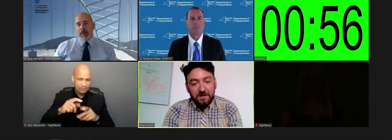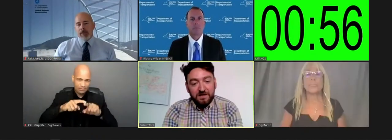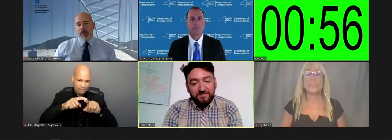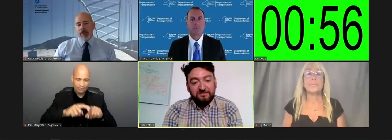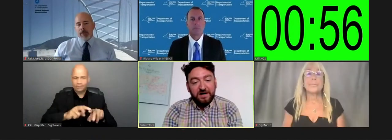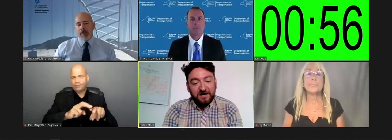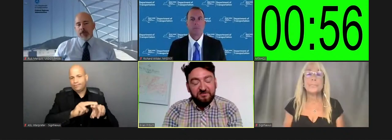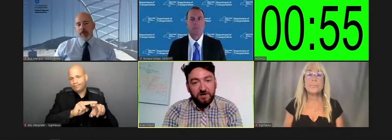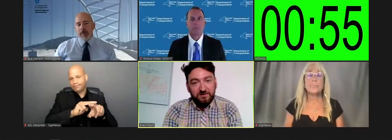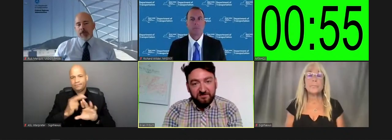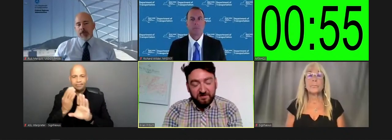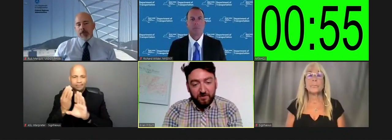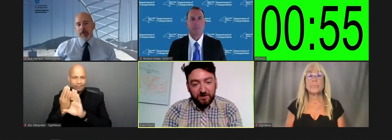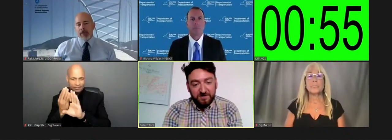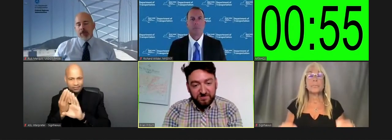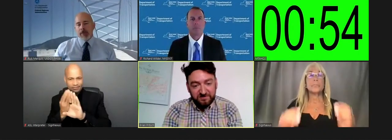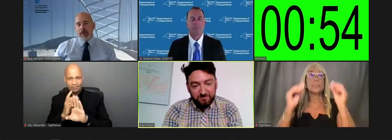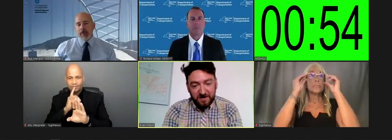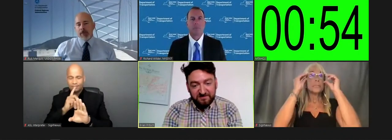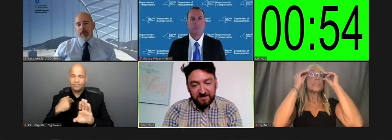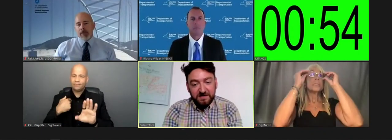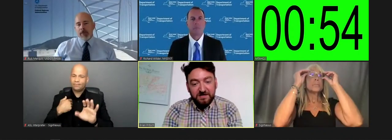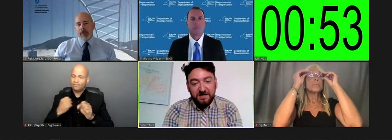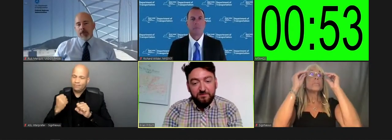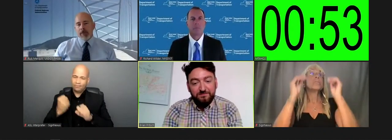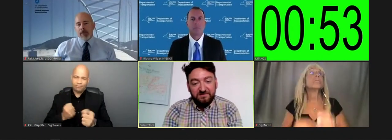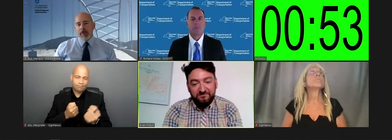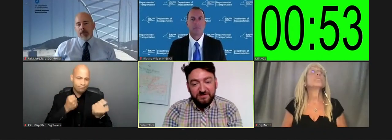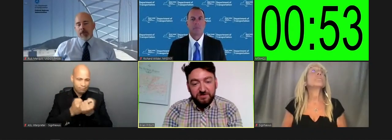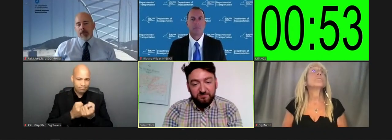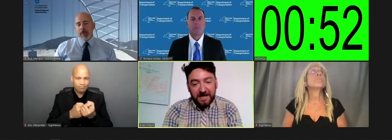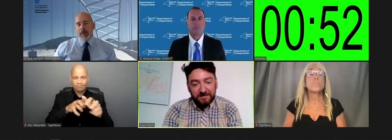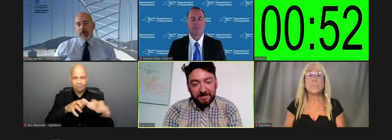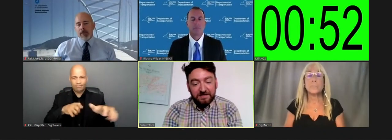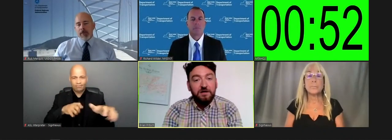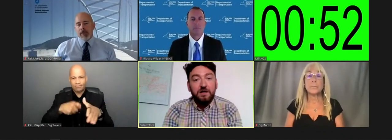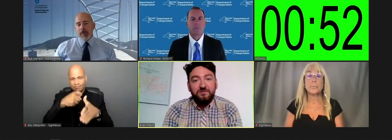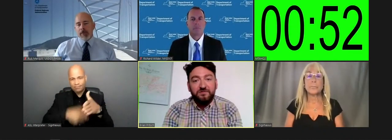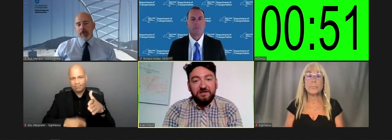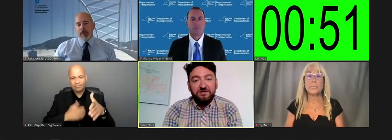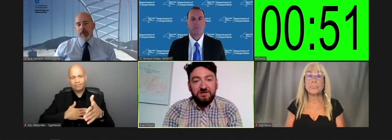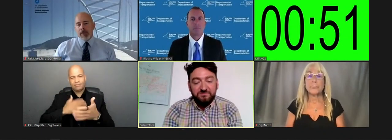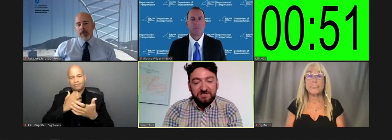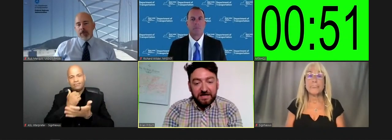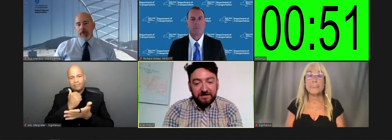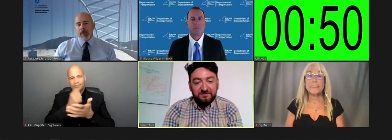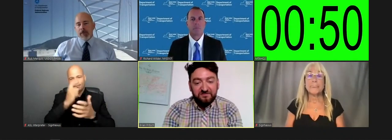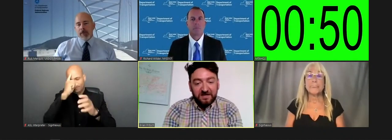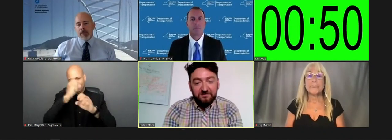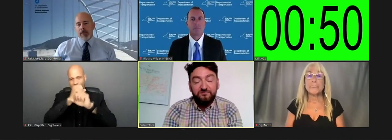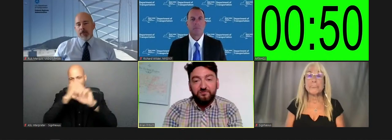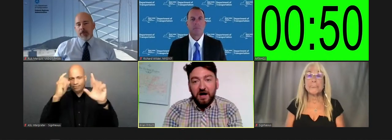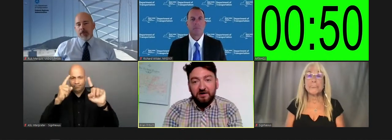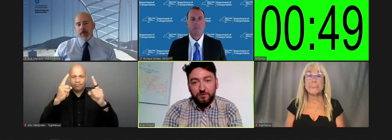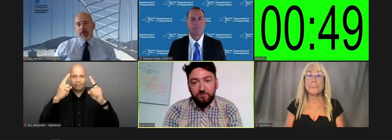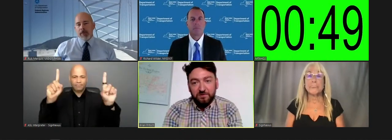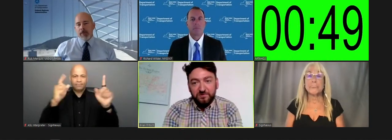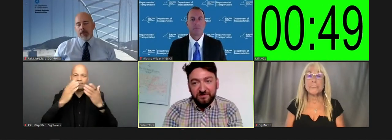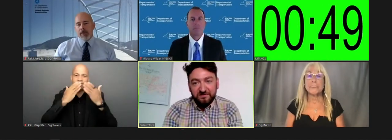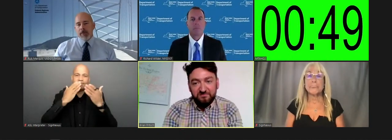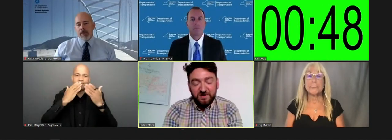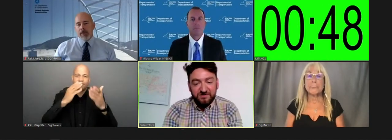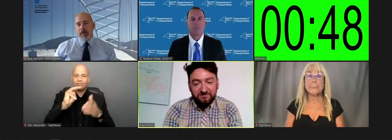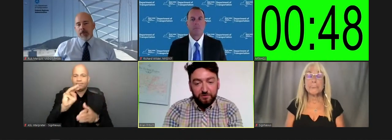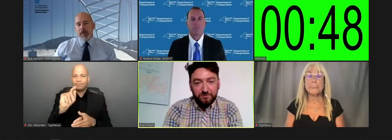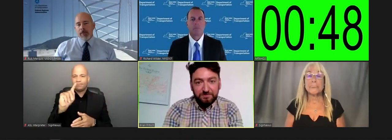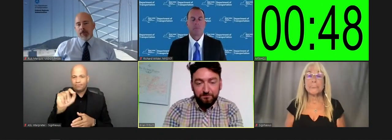that's why I strongly support congestion pricing to help make that Vision a reality thank you to the MTA and the state for your work